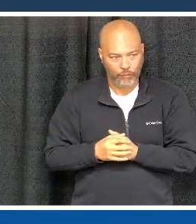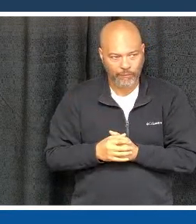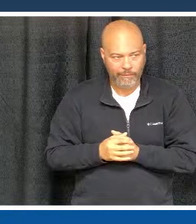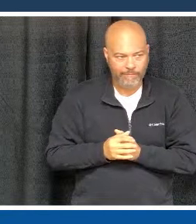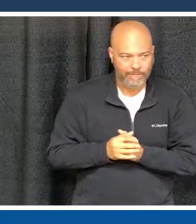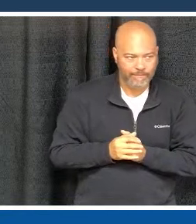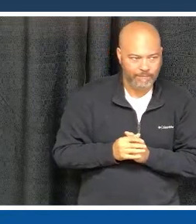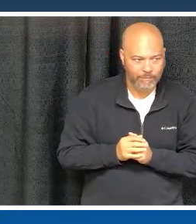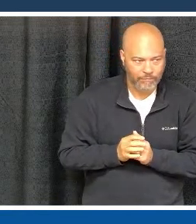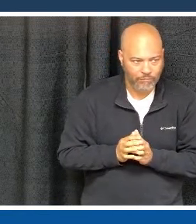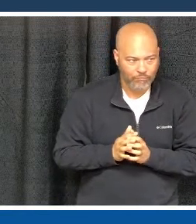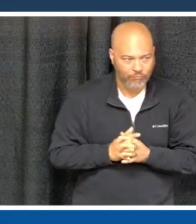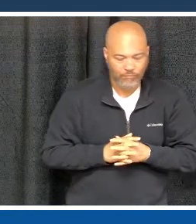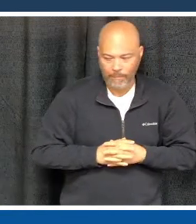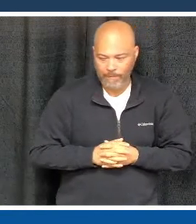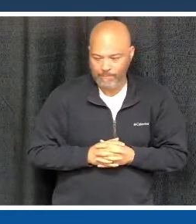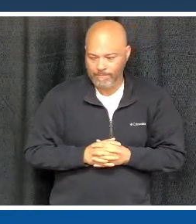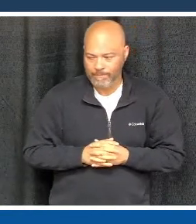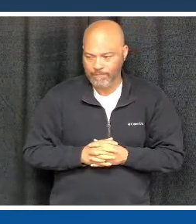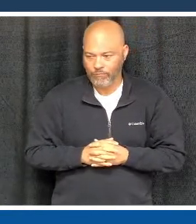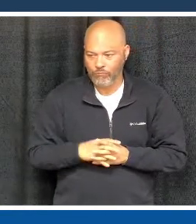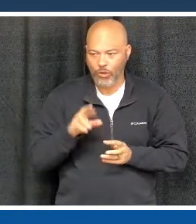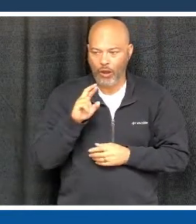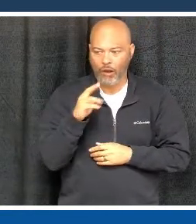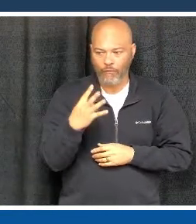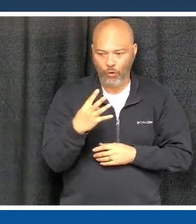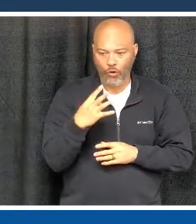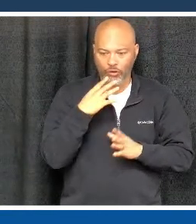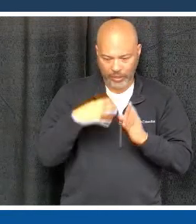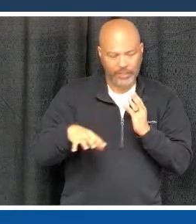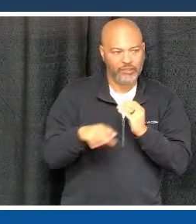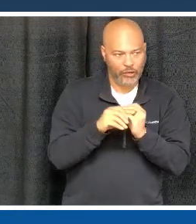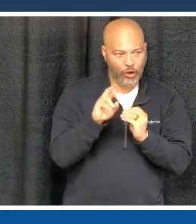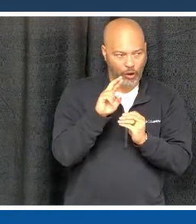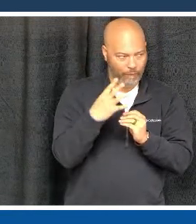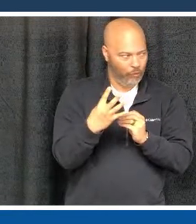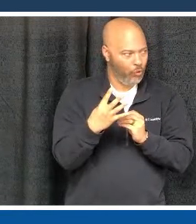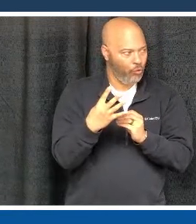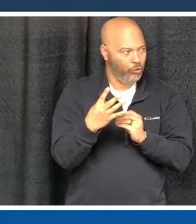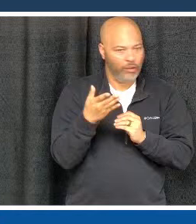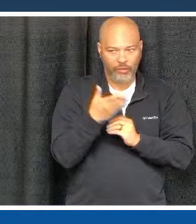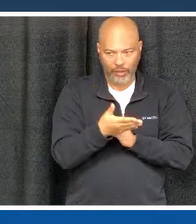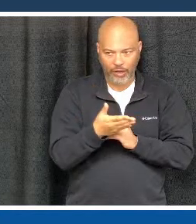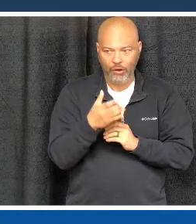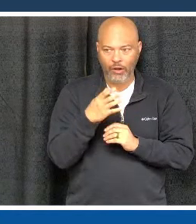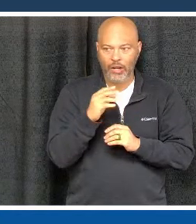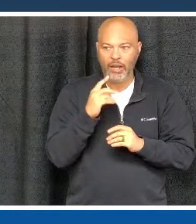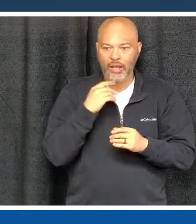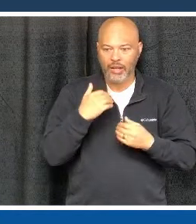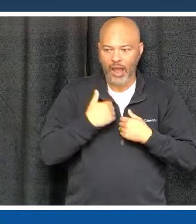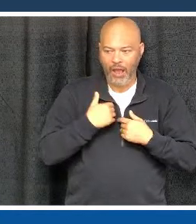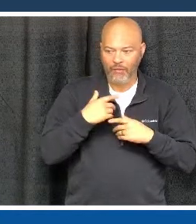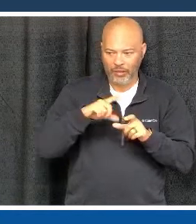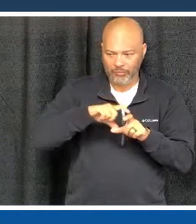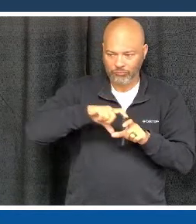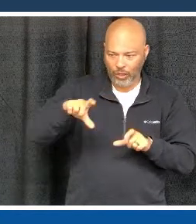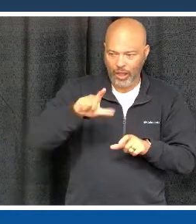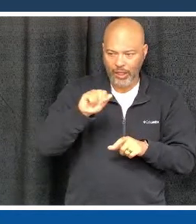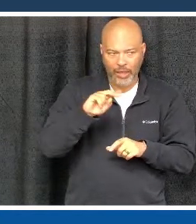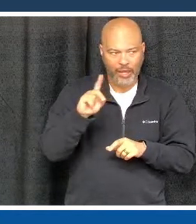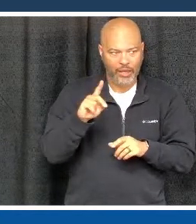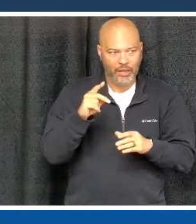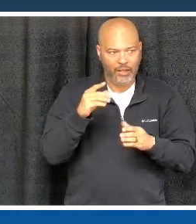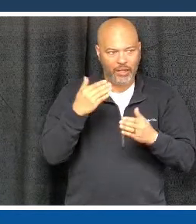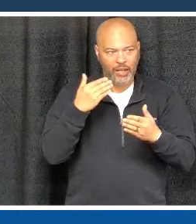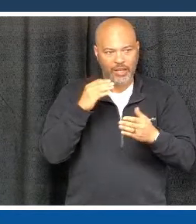there in a minute. The R4 is an extension of the R4 zoning classification. It's a tract of land located northeast